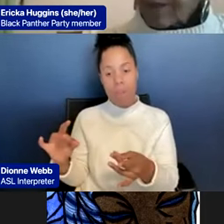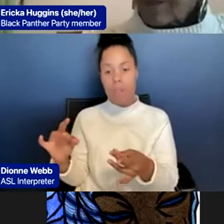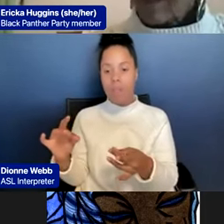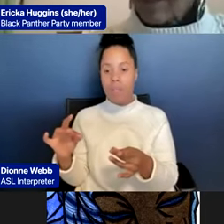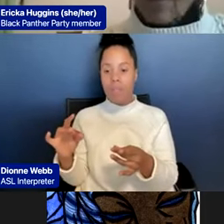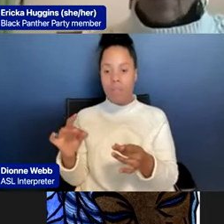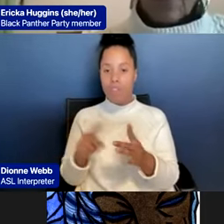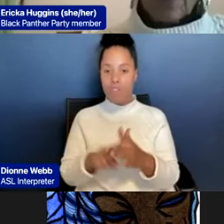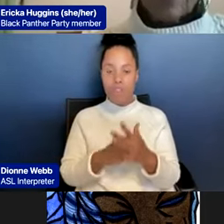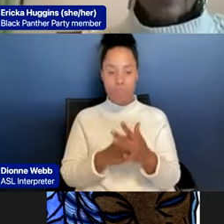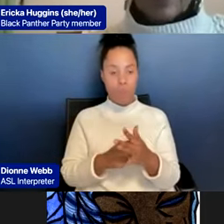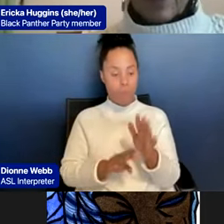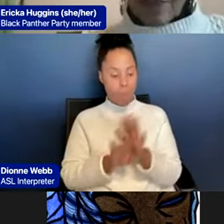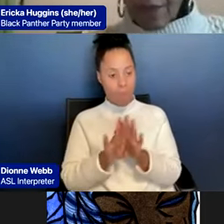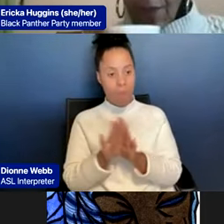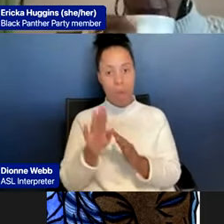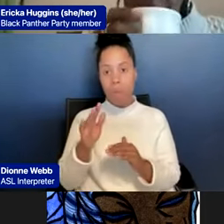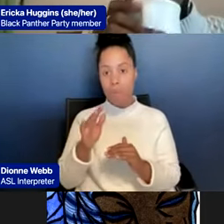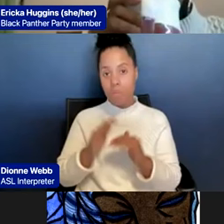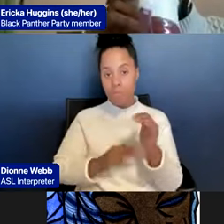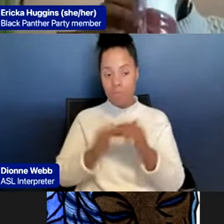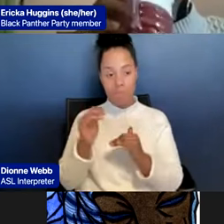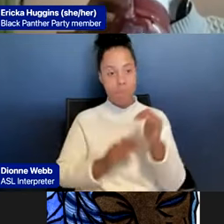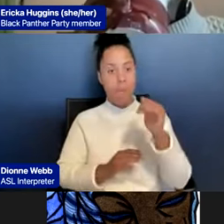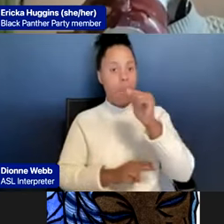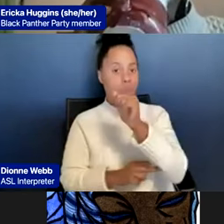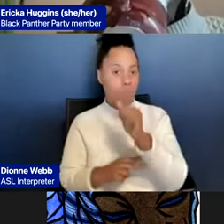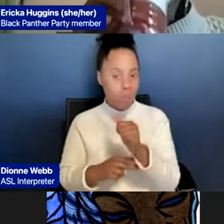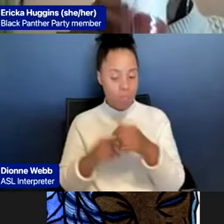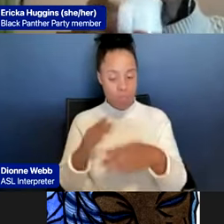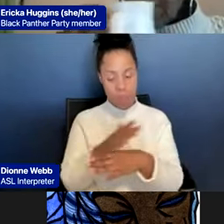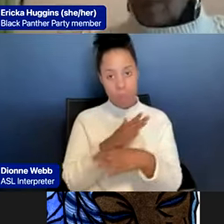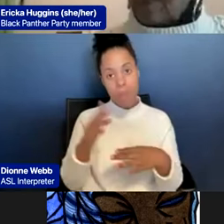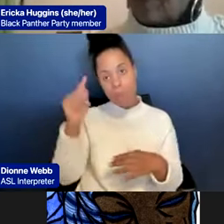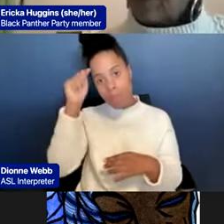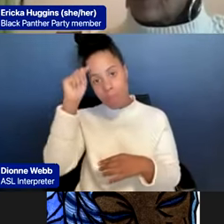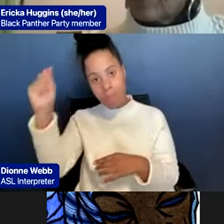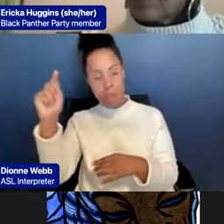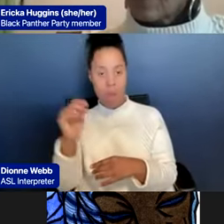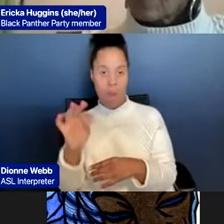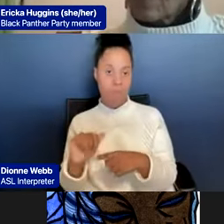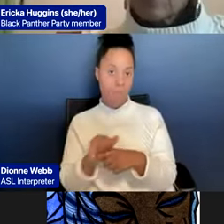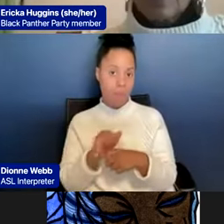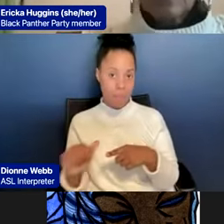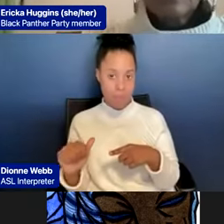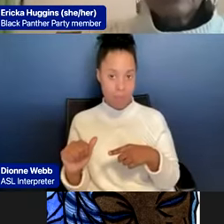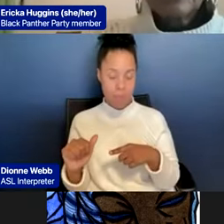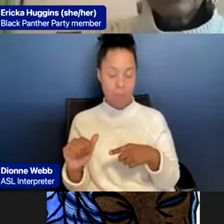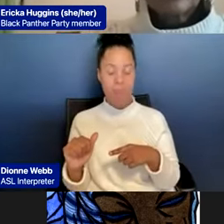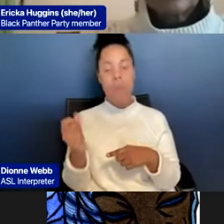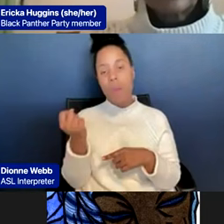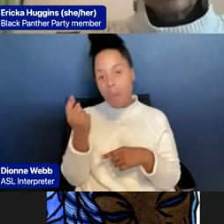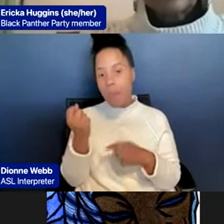sought to build a bridge between theory and practice. Indeed, in many ways,